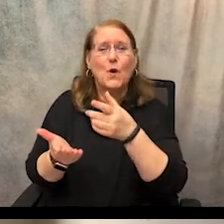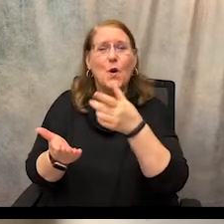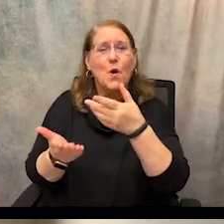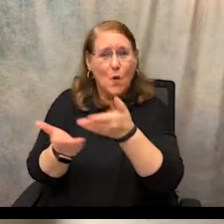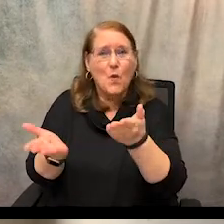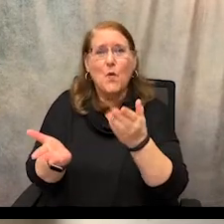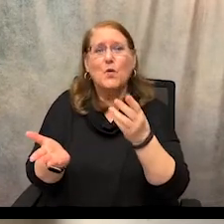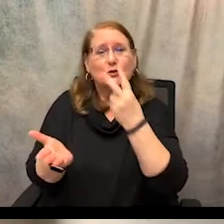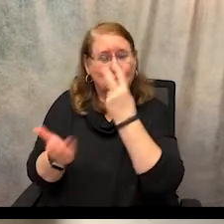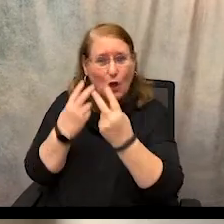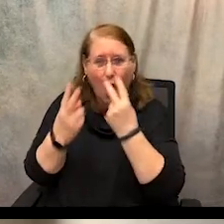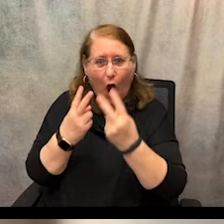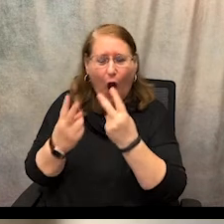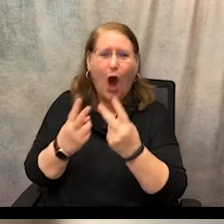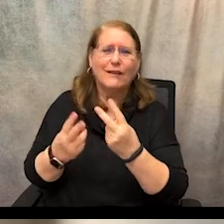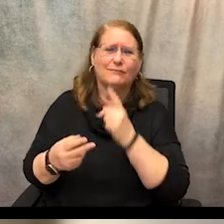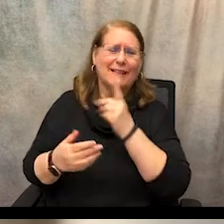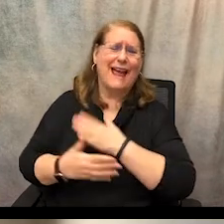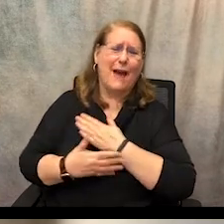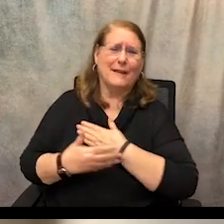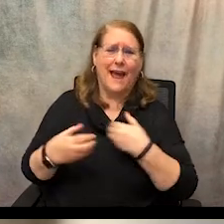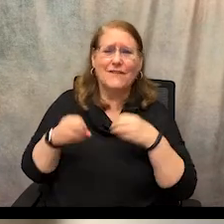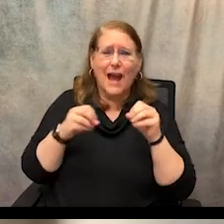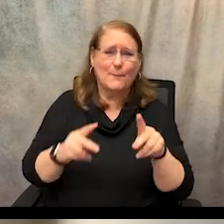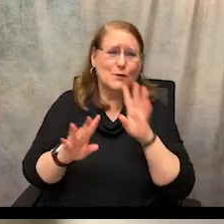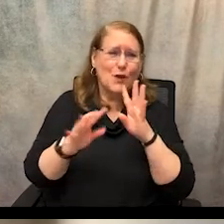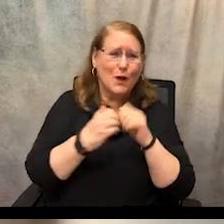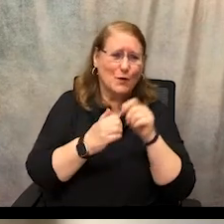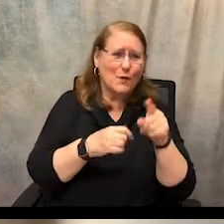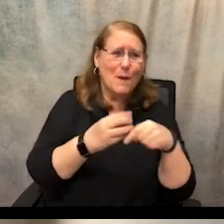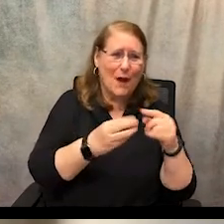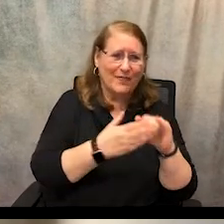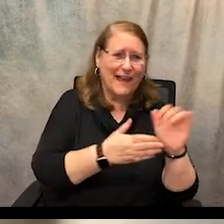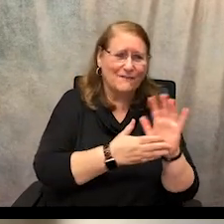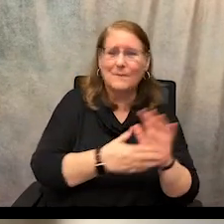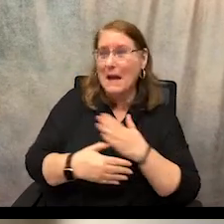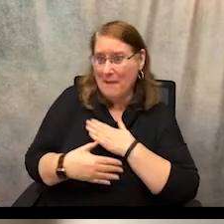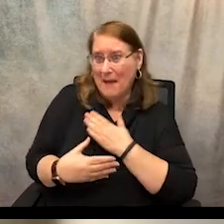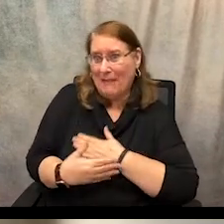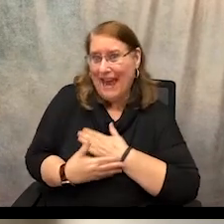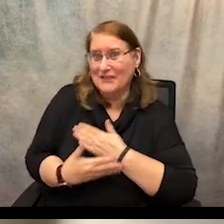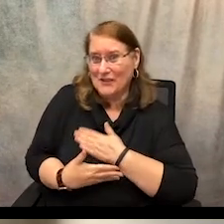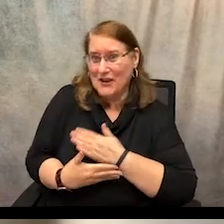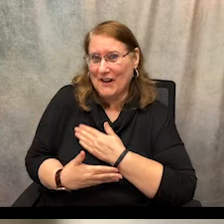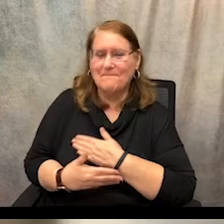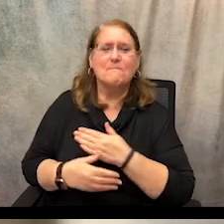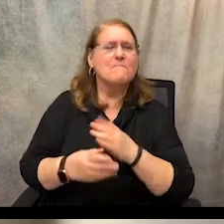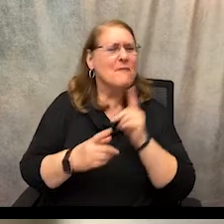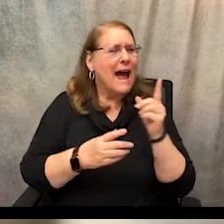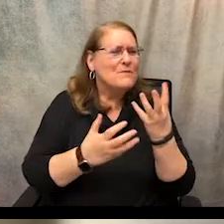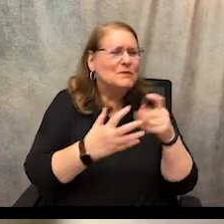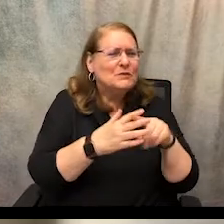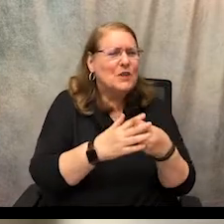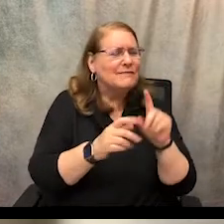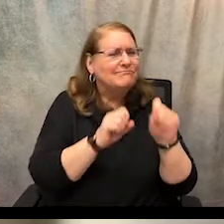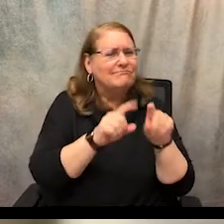Nate, we're really happy to have an opportunity to talk to you about this film. It's my pleasure. It's my pleasure. Yay! I thought I'd start off